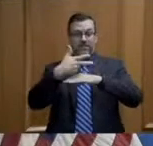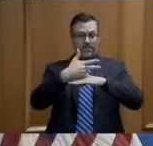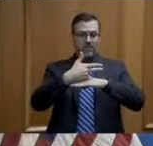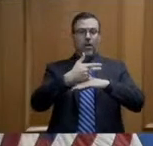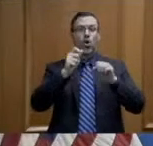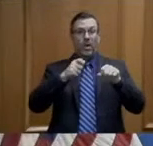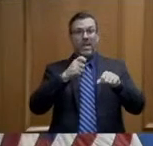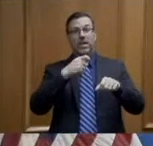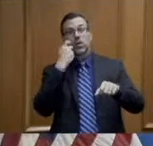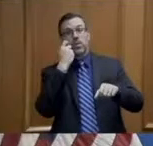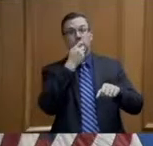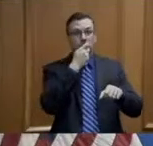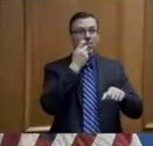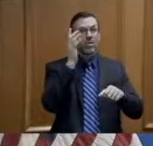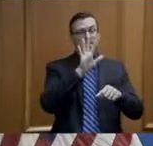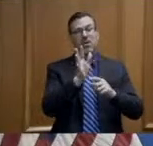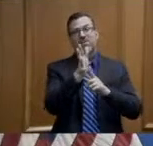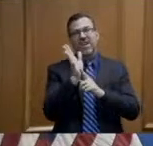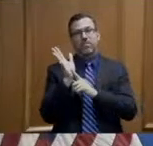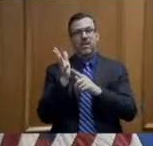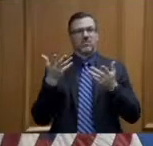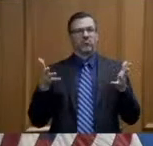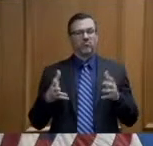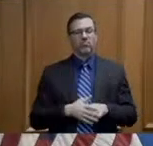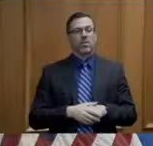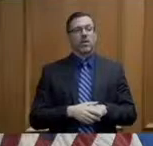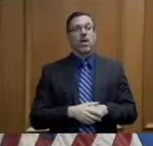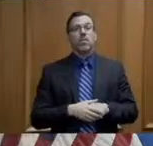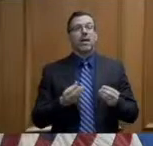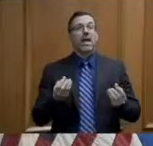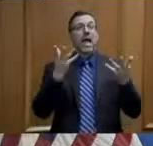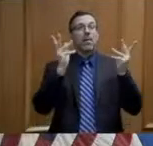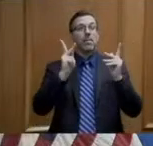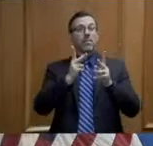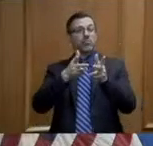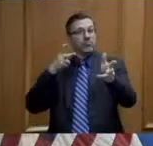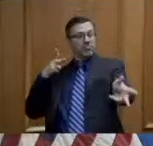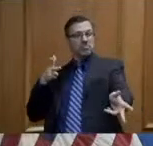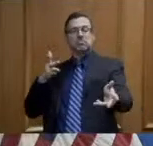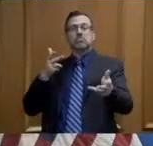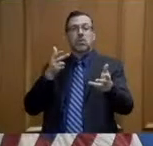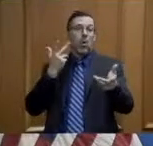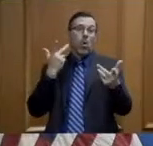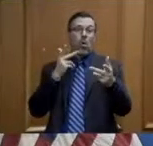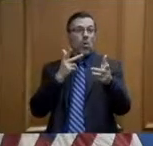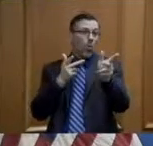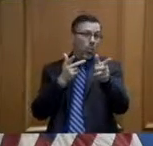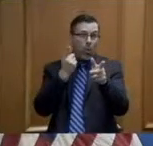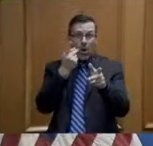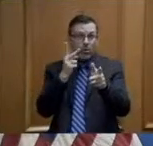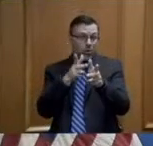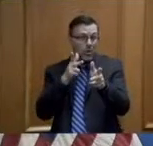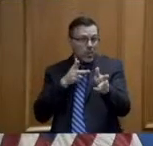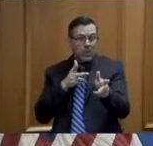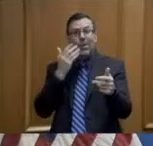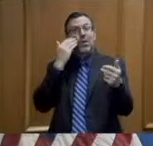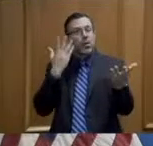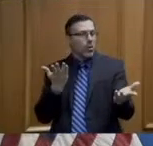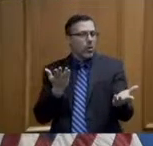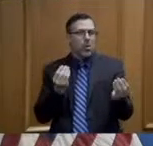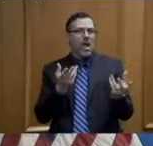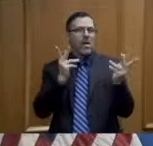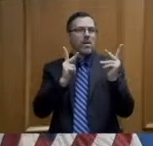is we don't know what the demand is going to be. We've had pretty good testing availability already, but we recognize that this